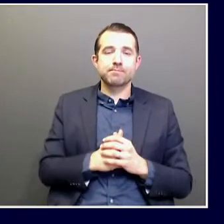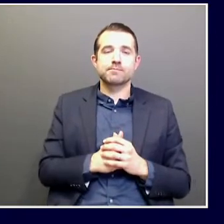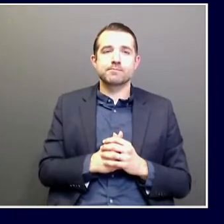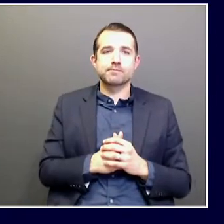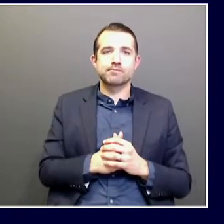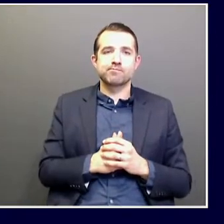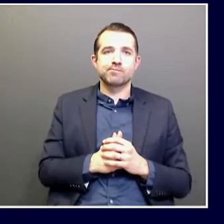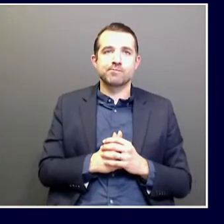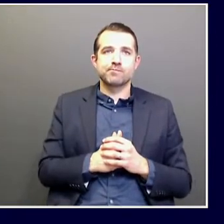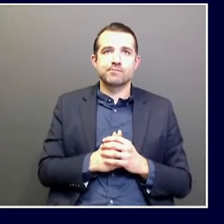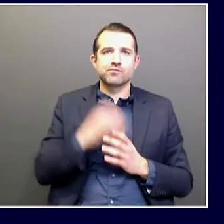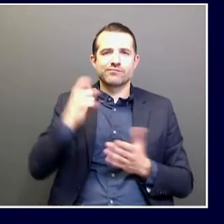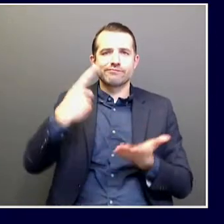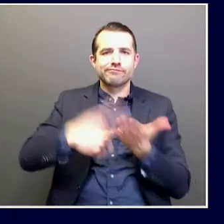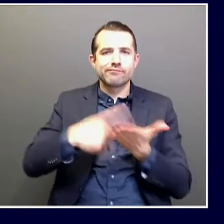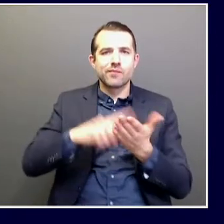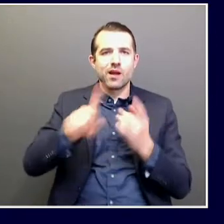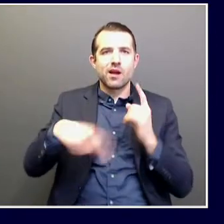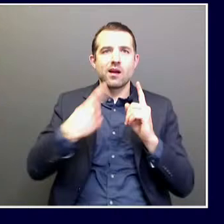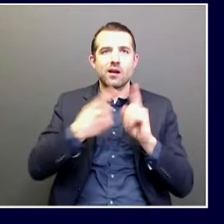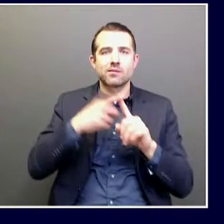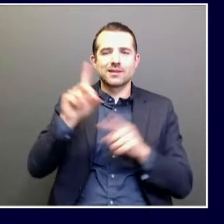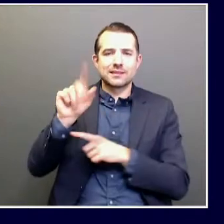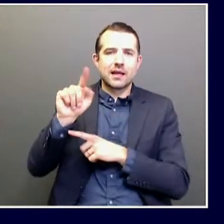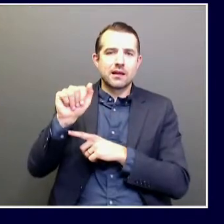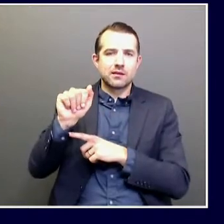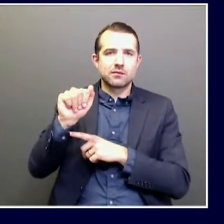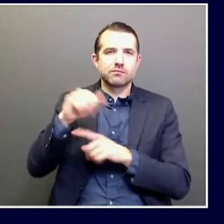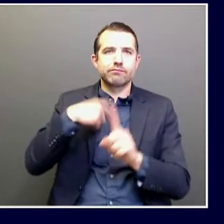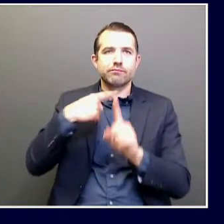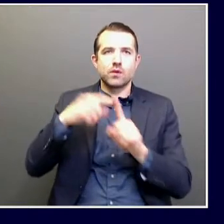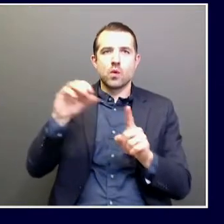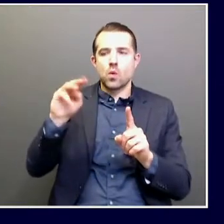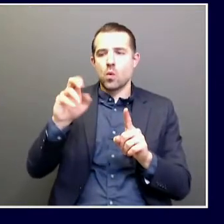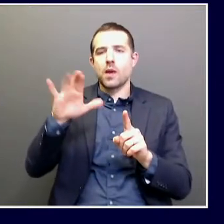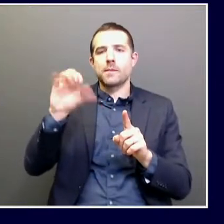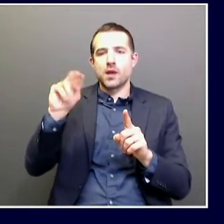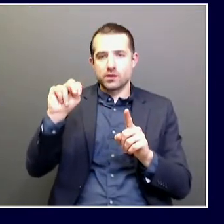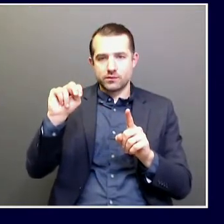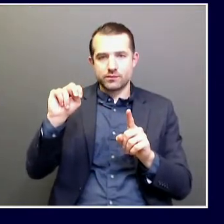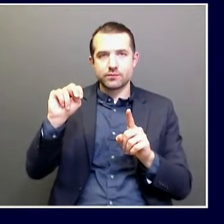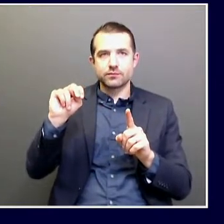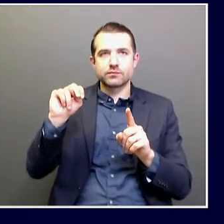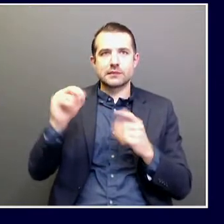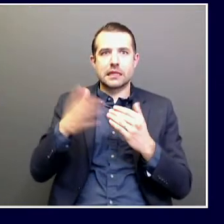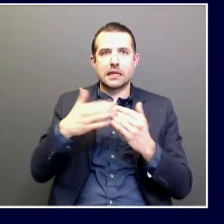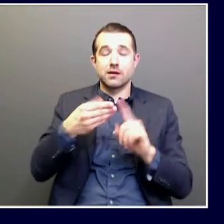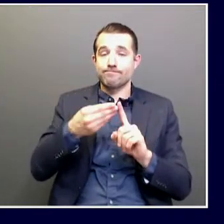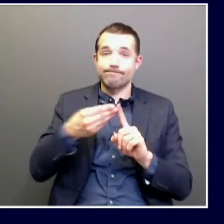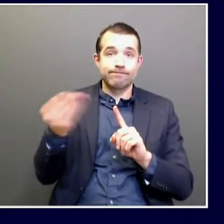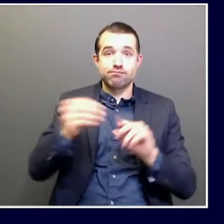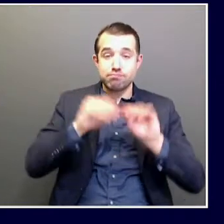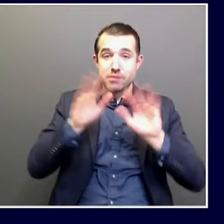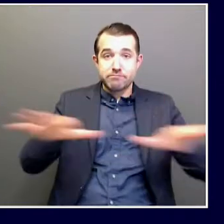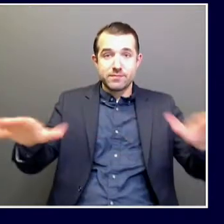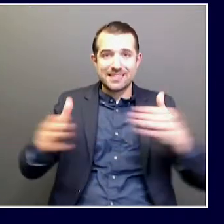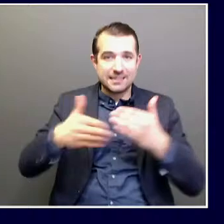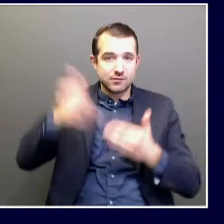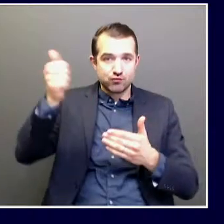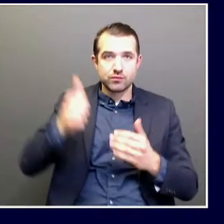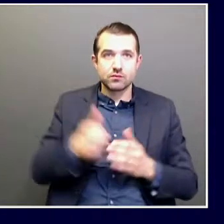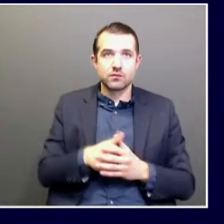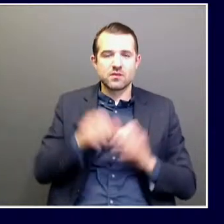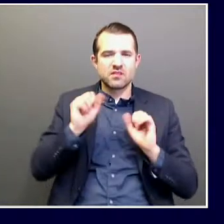Delta. With the new vaccination clinics taking place, can you talk about whether vaccine rates are improving in the